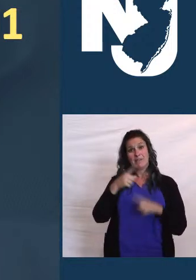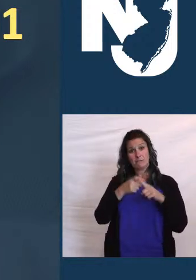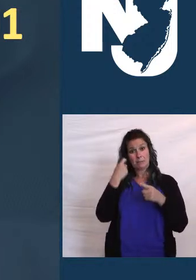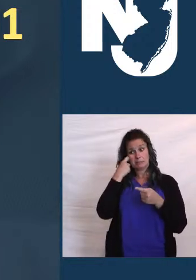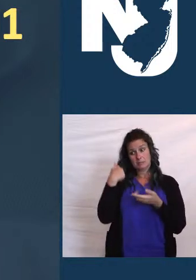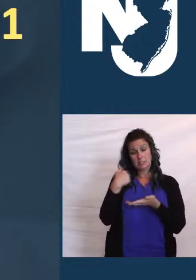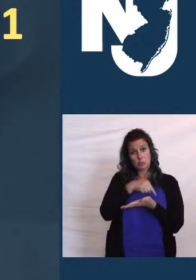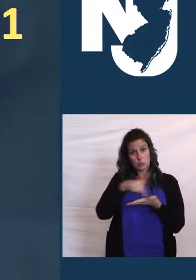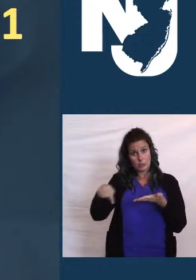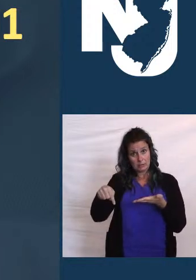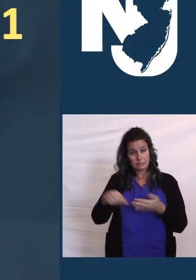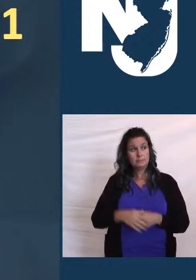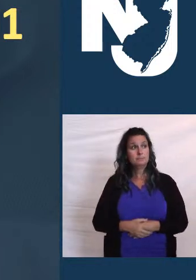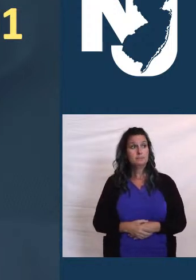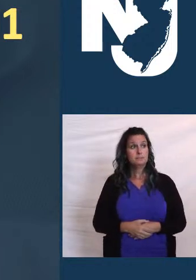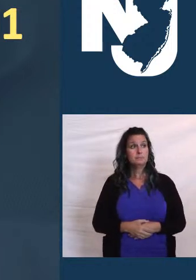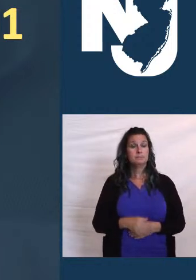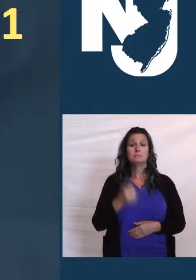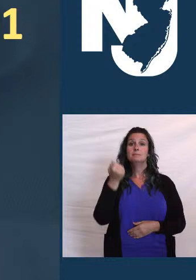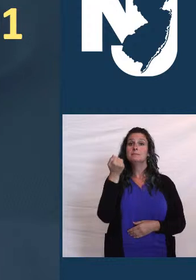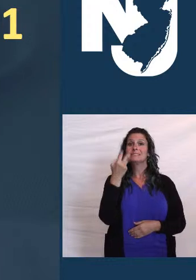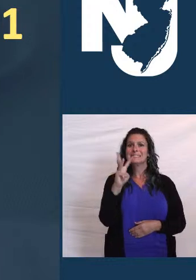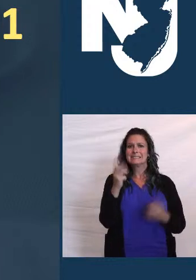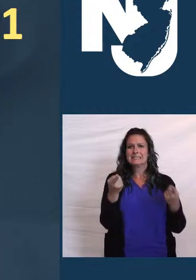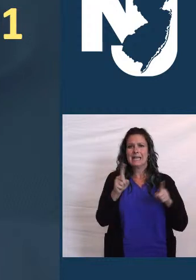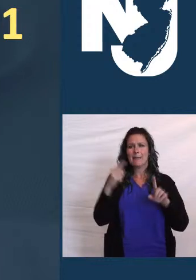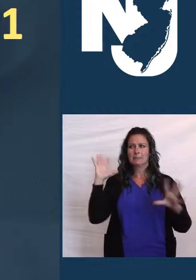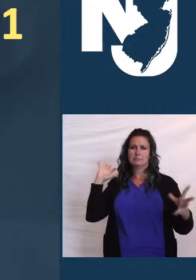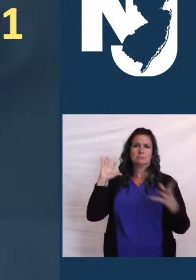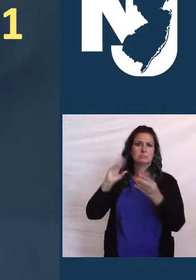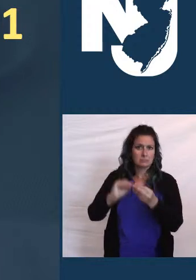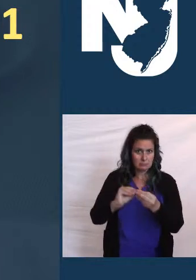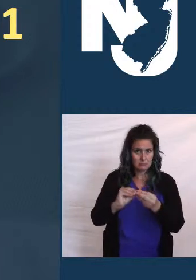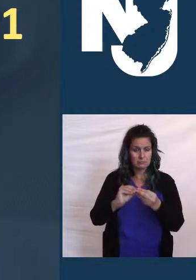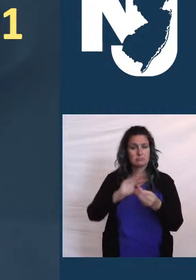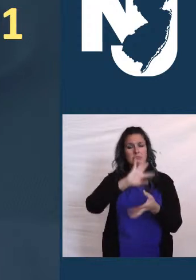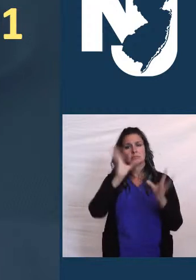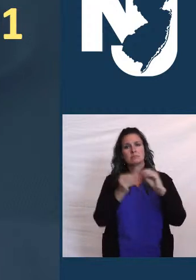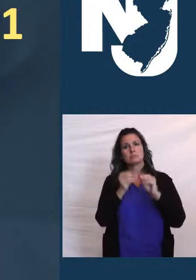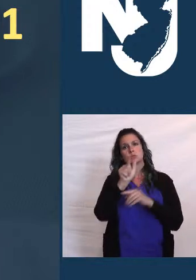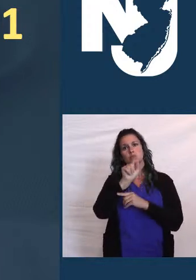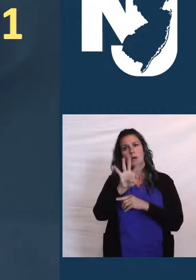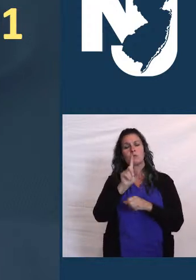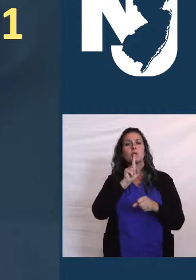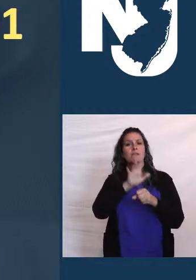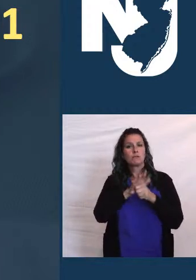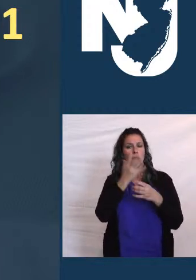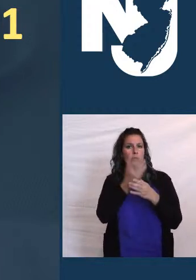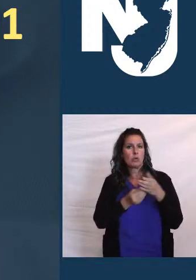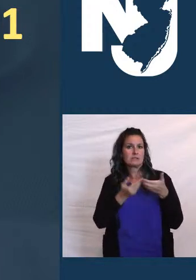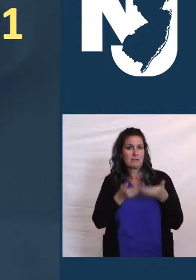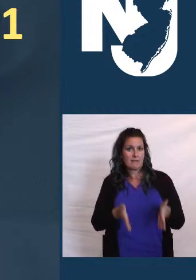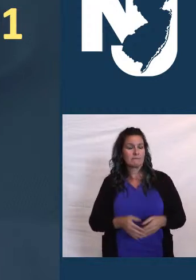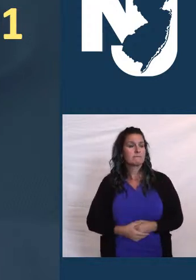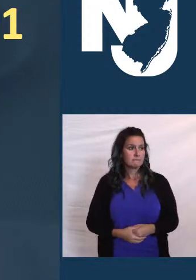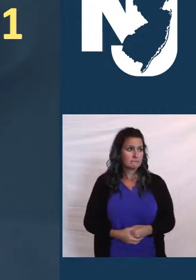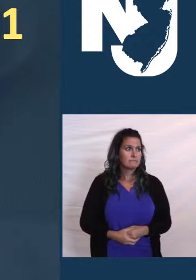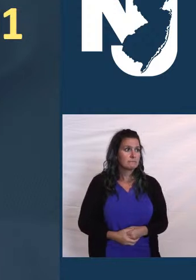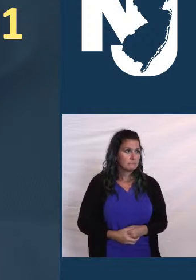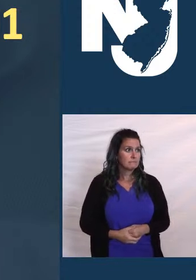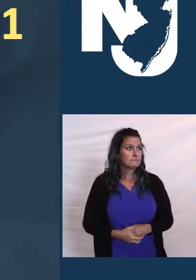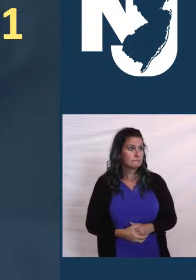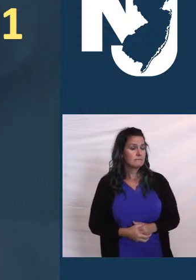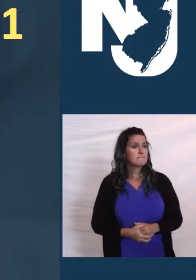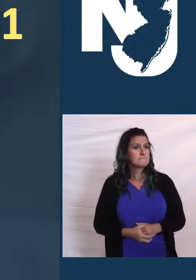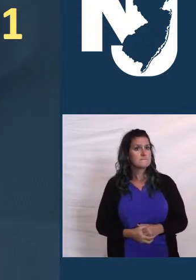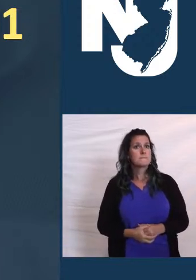while 16 occurred in prior weeks of that 24 confirmed losses of life. Now let's take a couple of minutes,